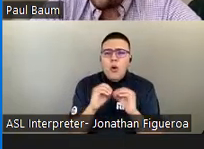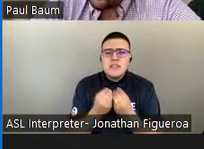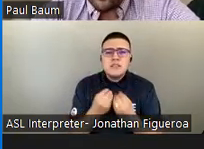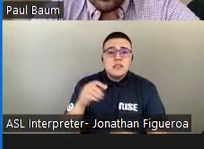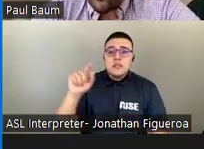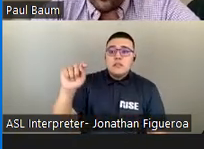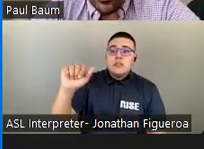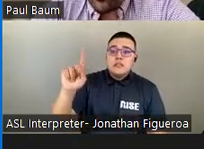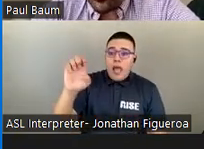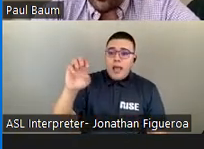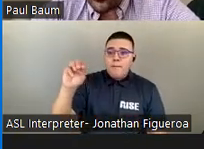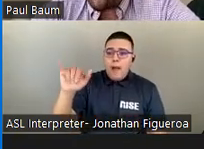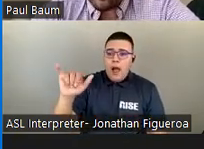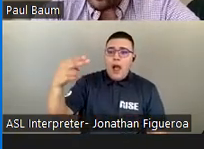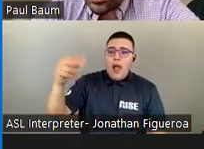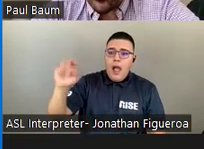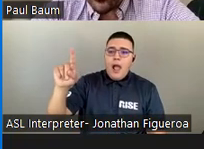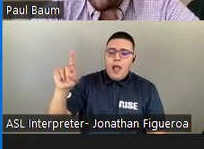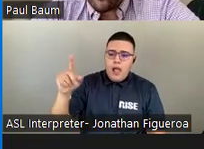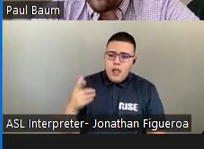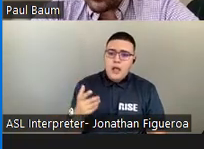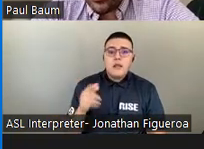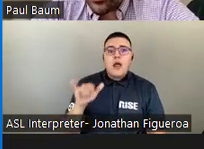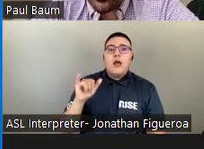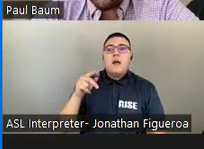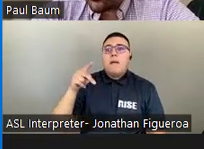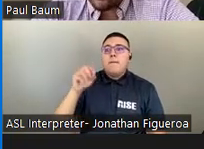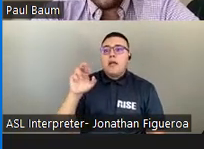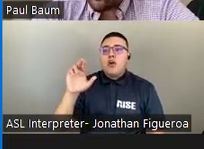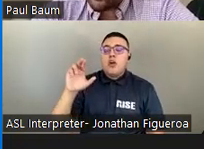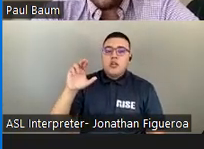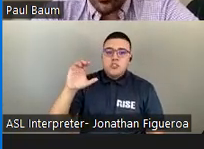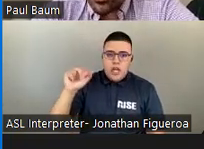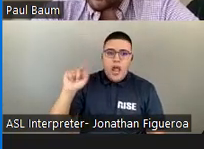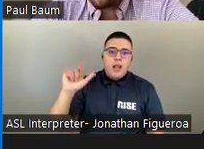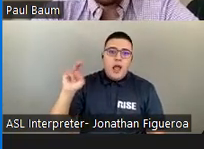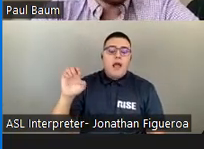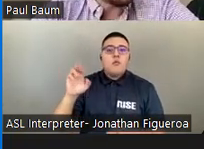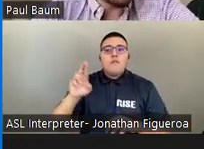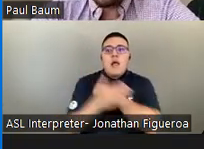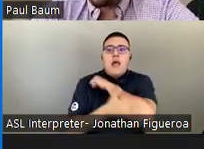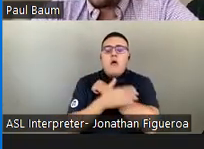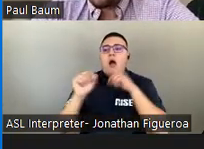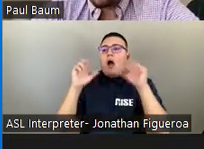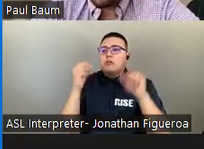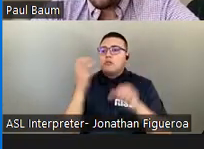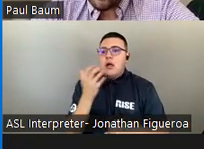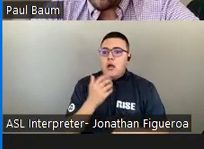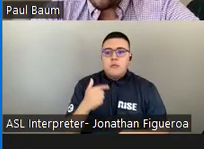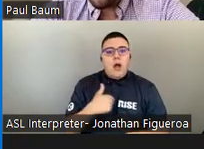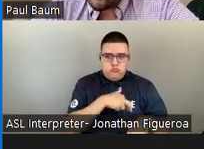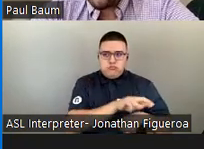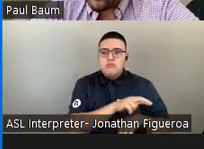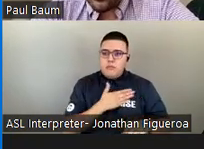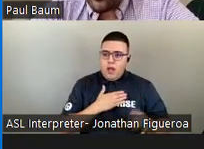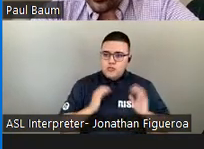Hand, I believe, is another great one. That peer chat line through Riverside County, awesome, awesome, awesome. I've had people use that